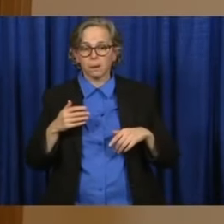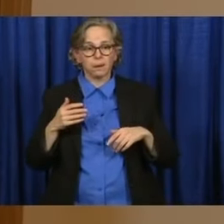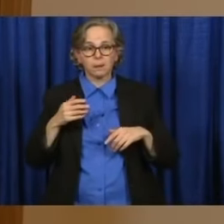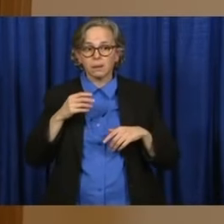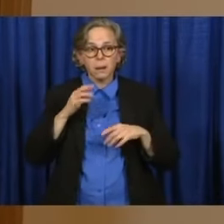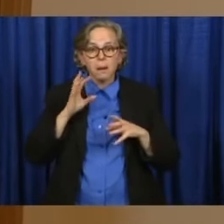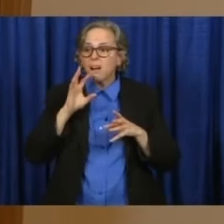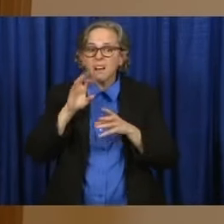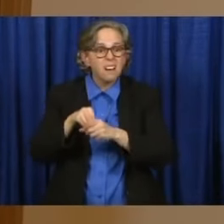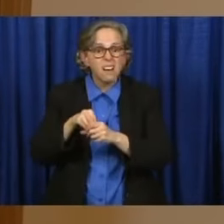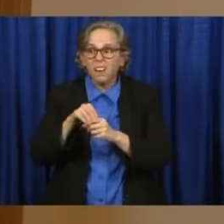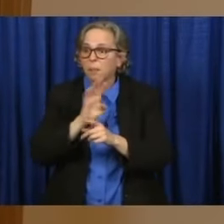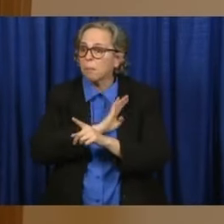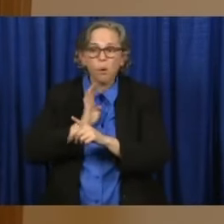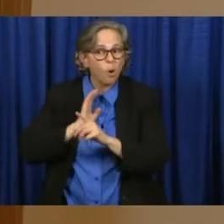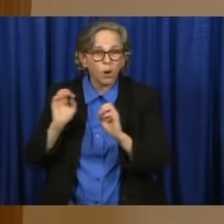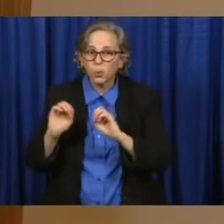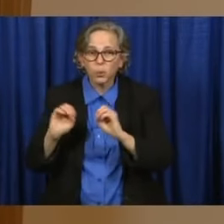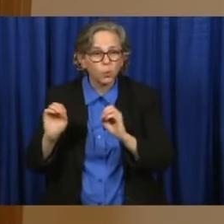can always go to